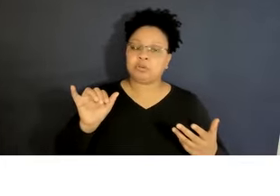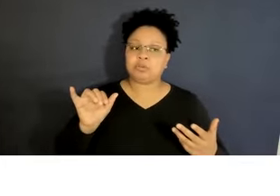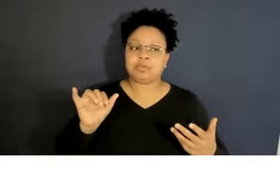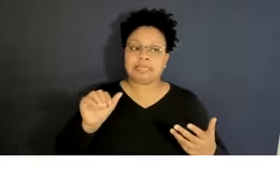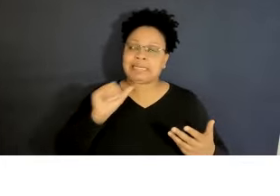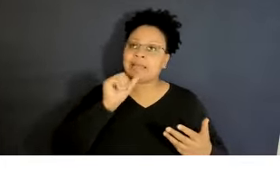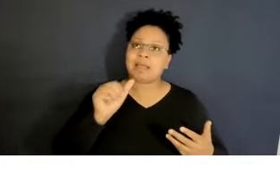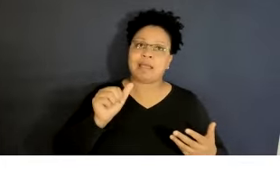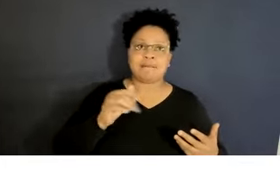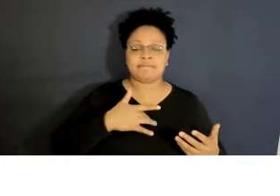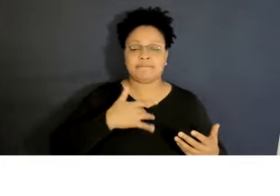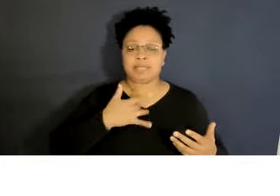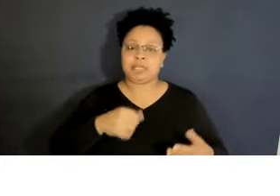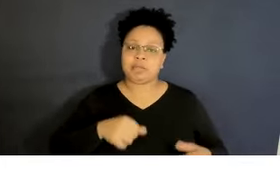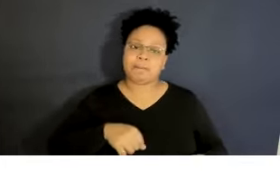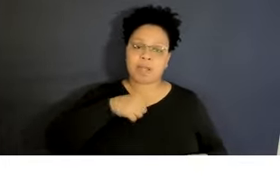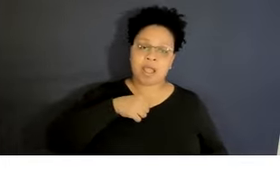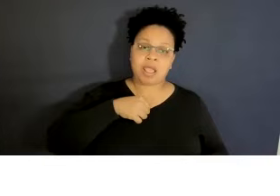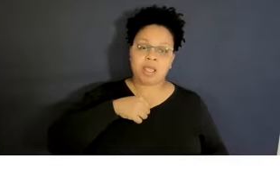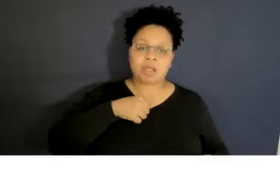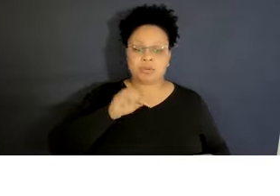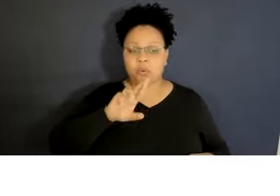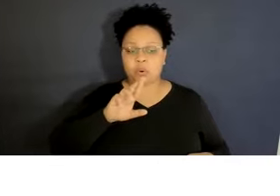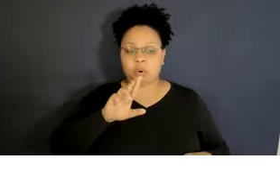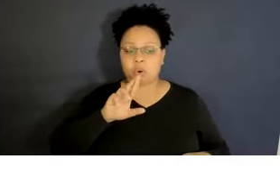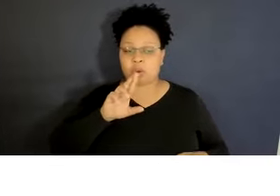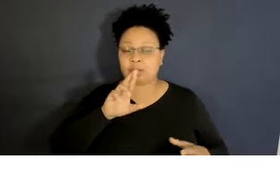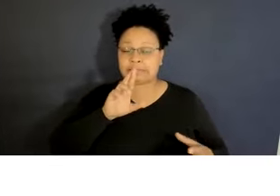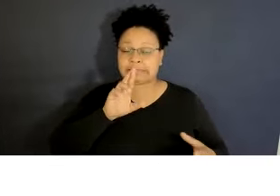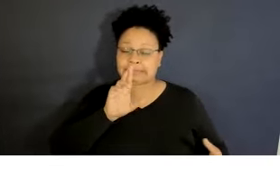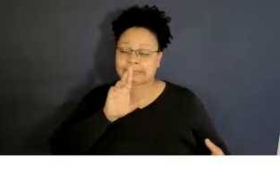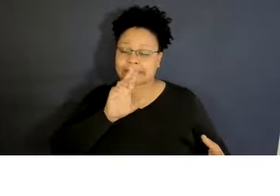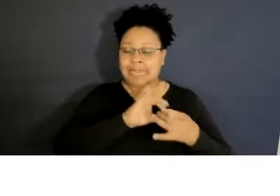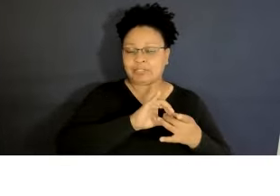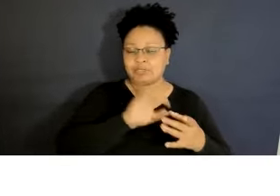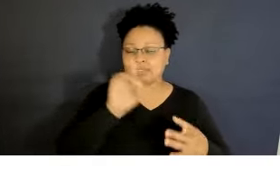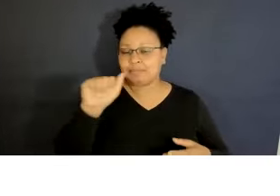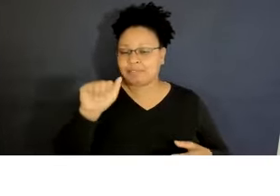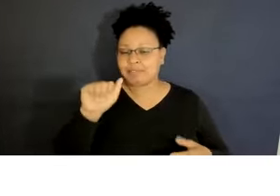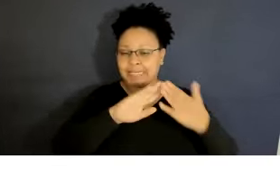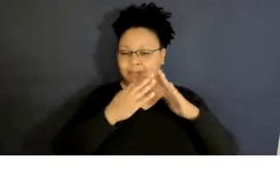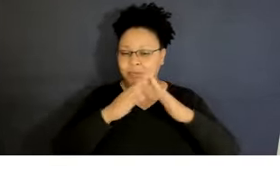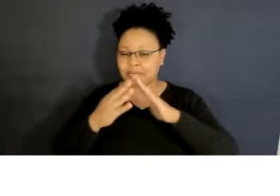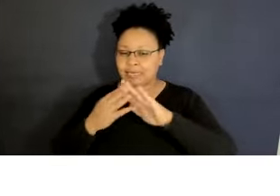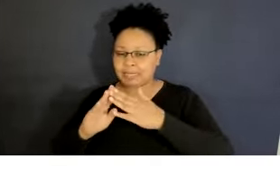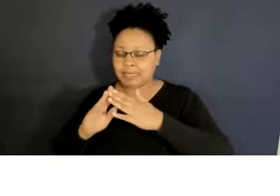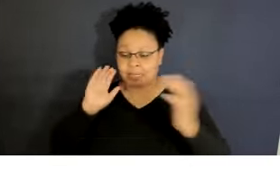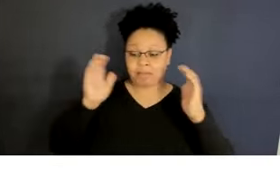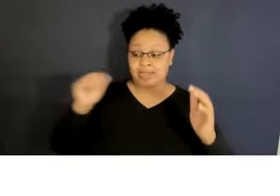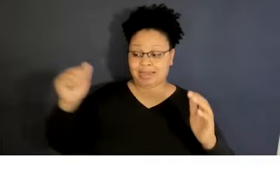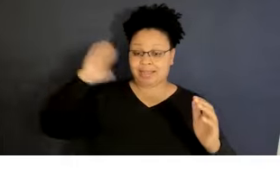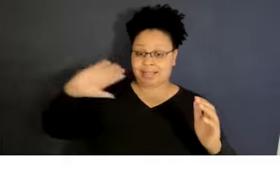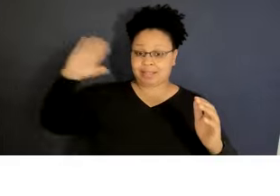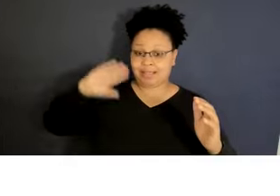embrace the disability community as much as I do now when I was younger.